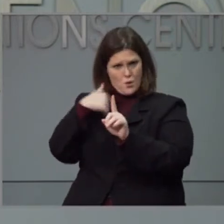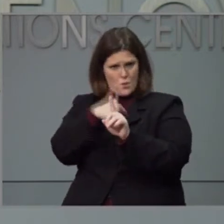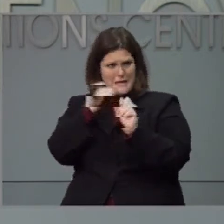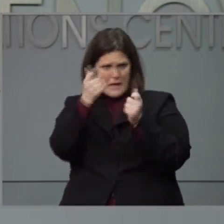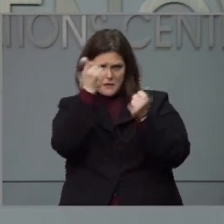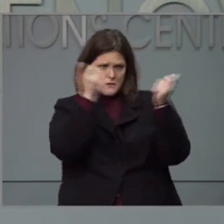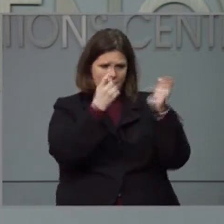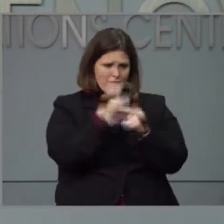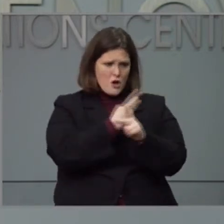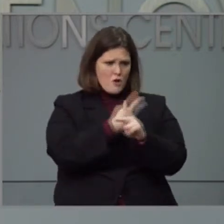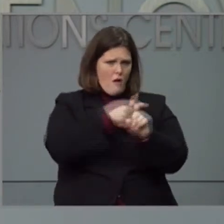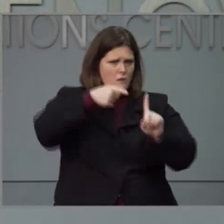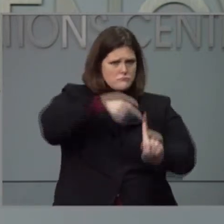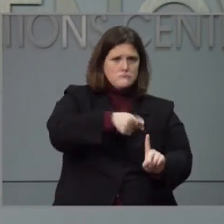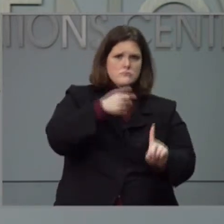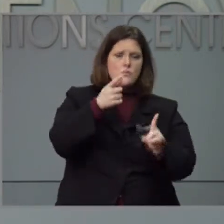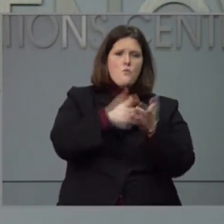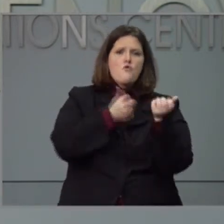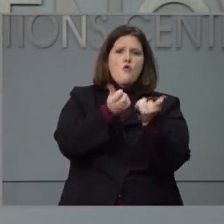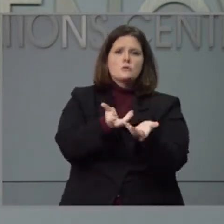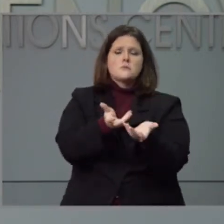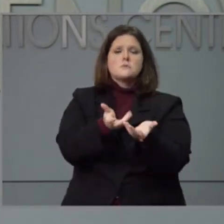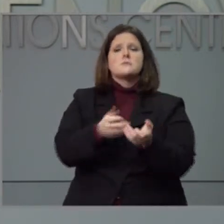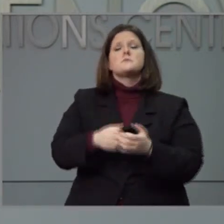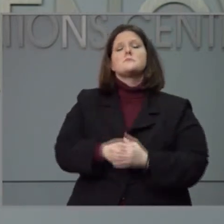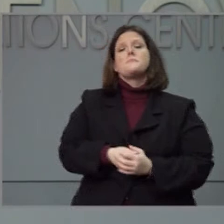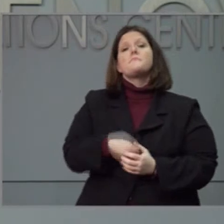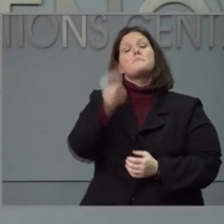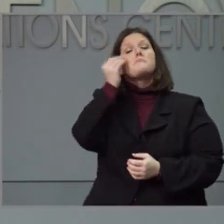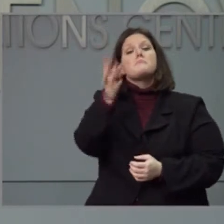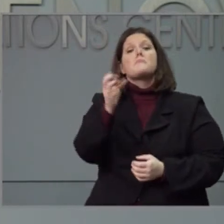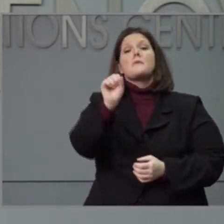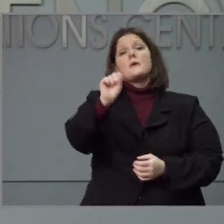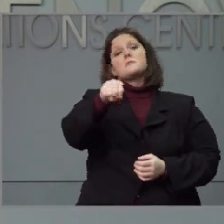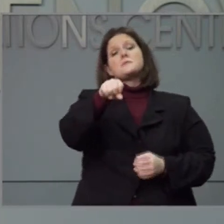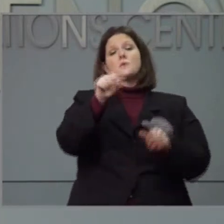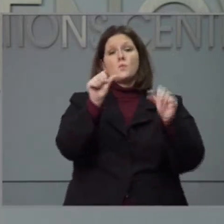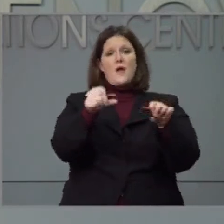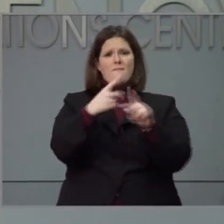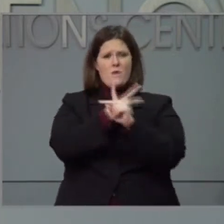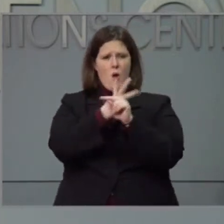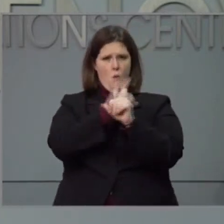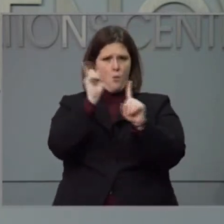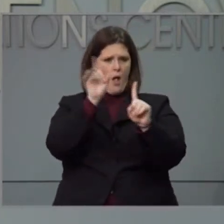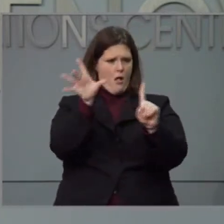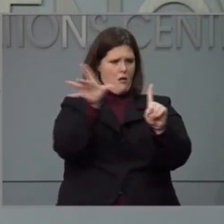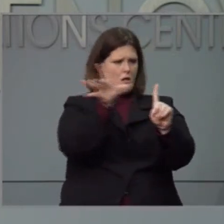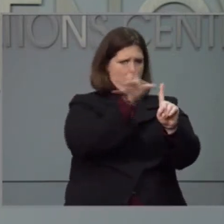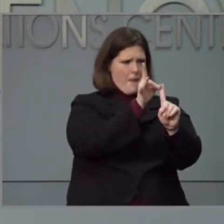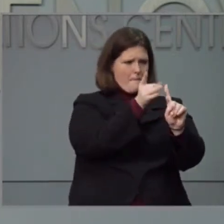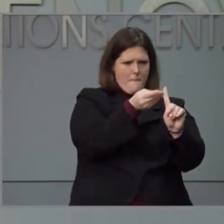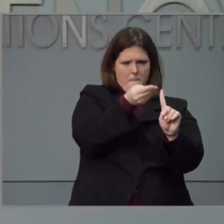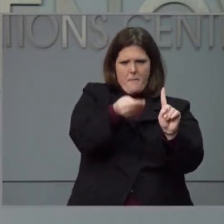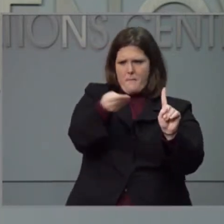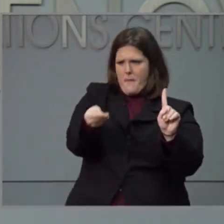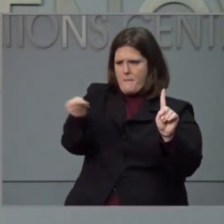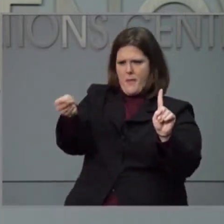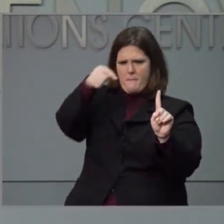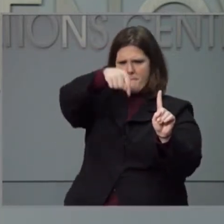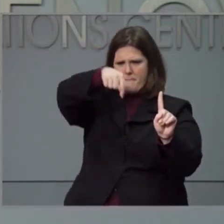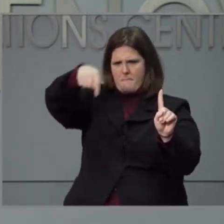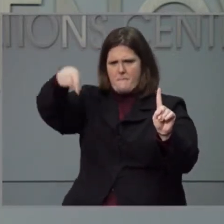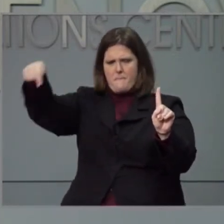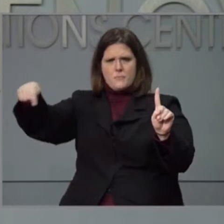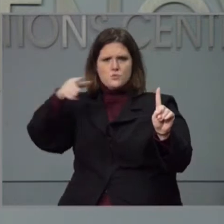to use contact tracing to try to understand the transmission lines of infection. And I'm not saying schools